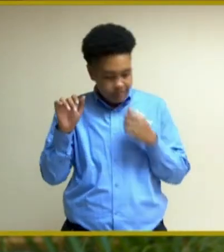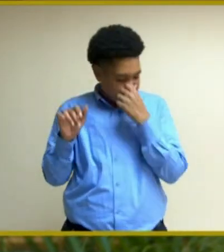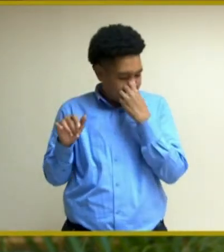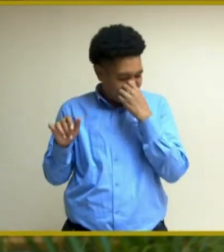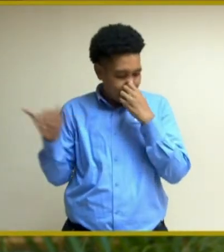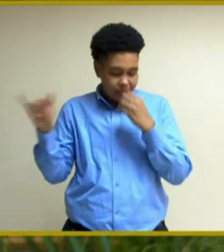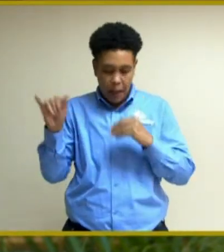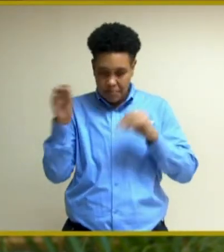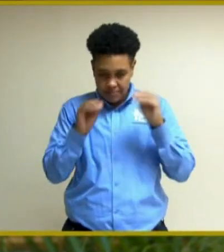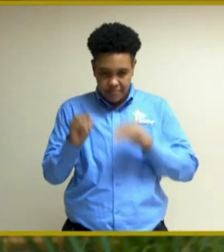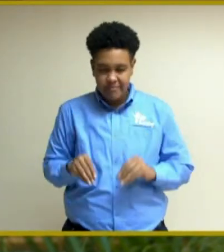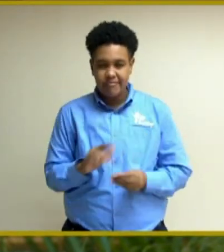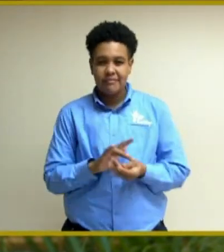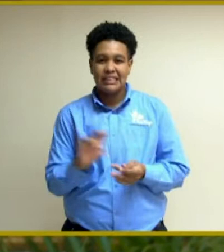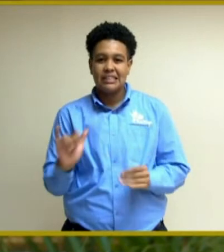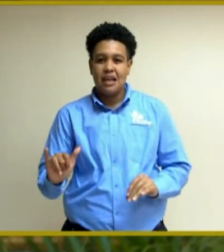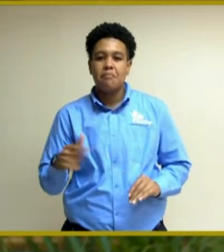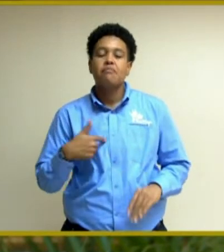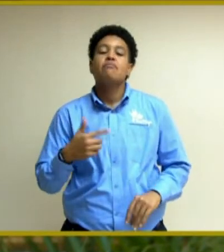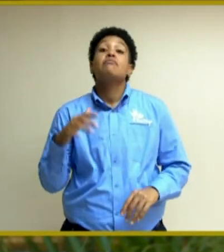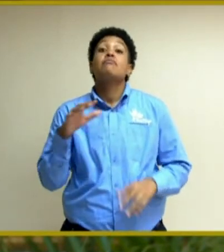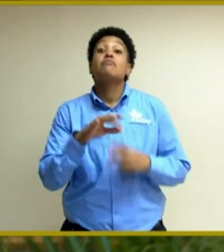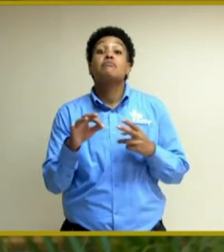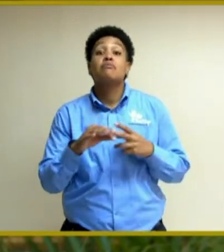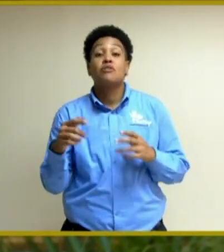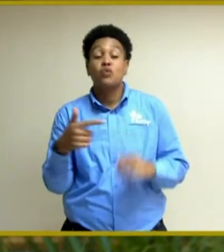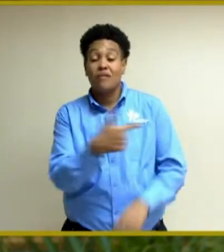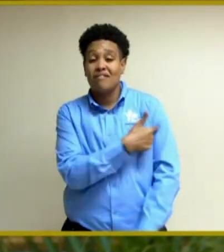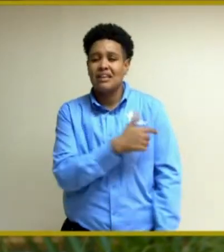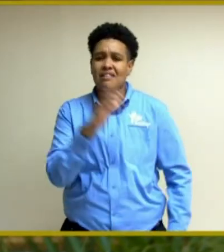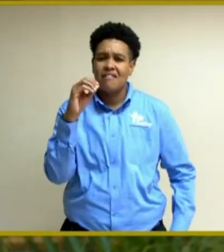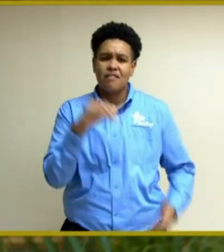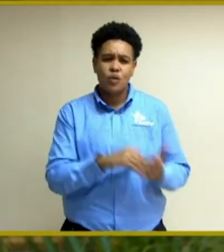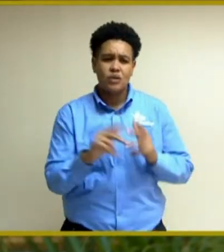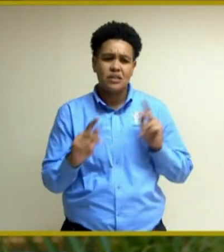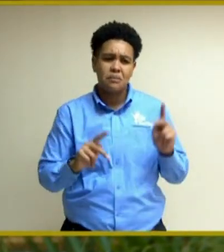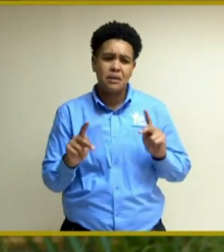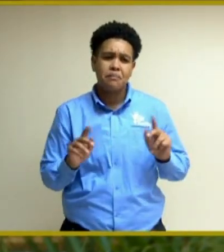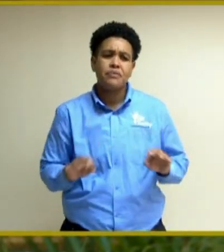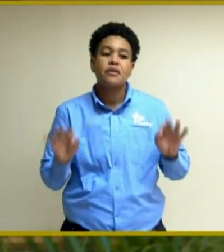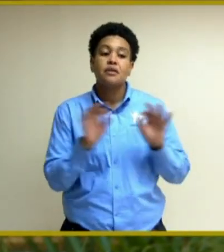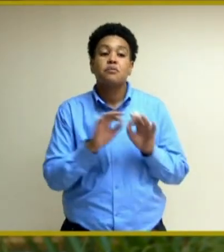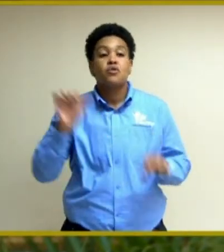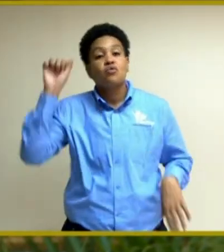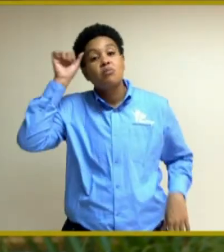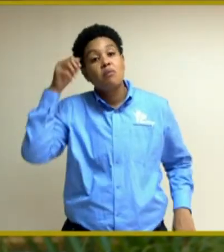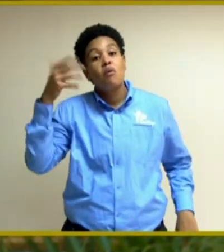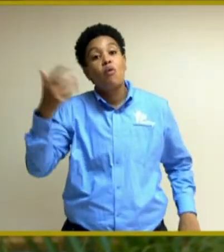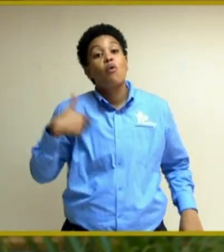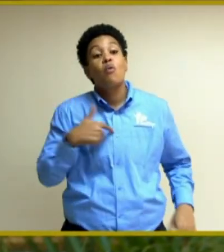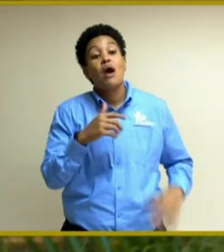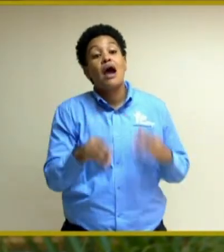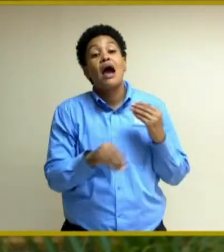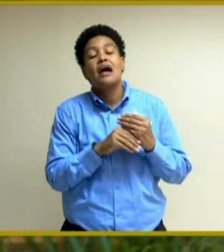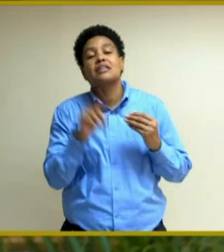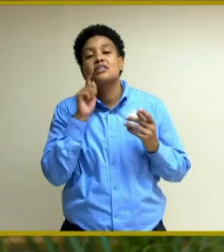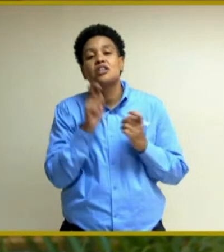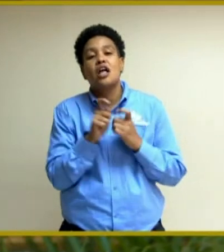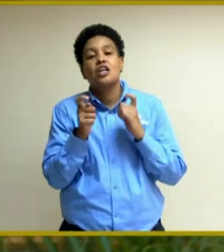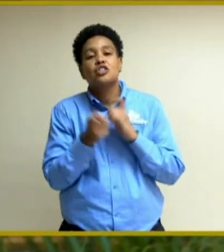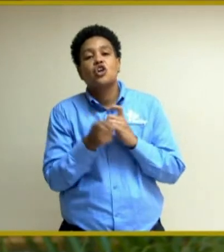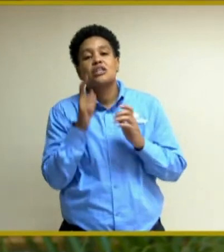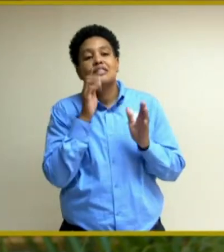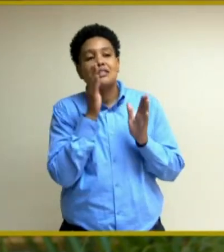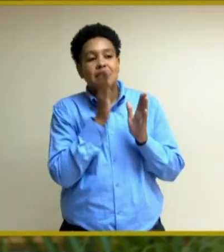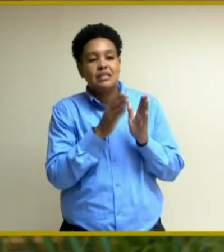have opted to vaccinate 50,000 persons. Now, it's important to remember that we have also altered the